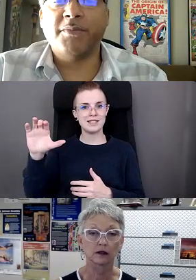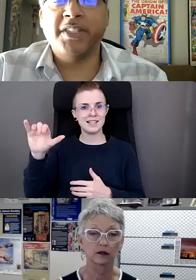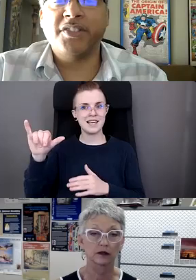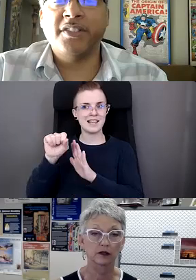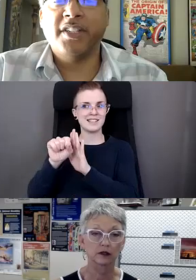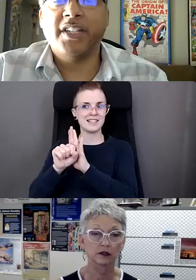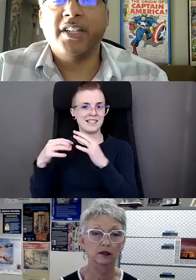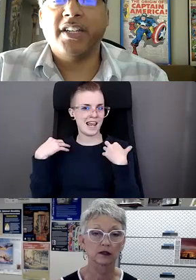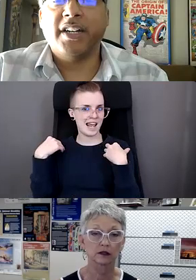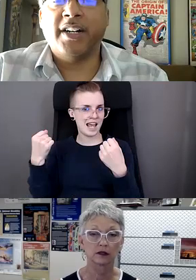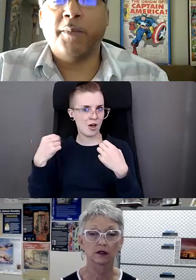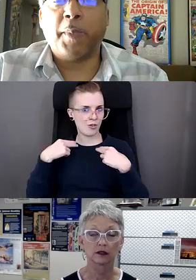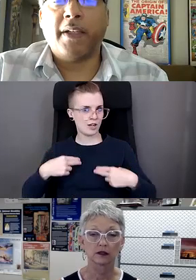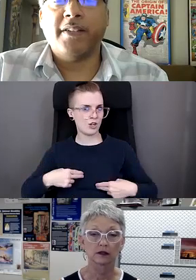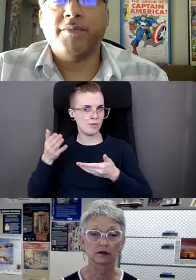Services Commission,